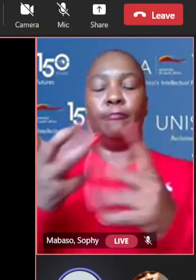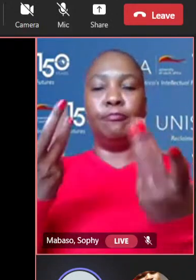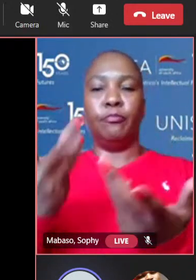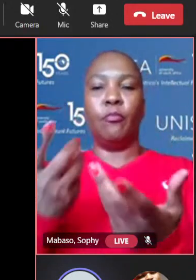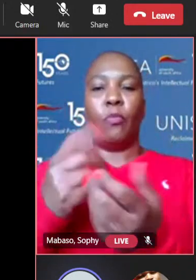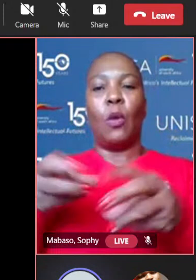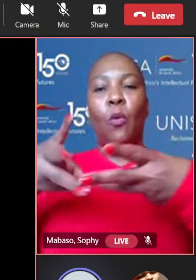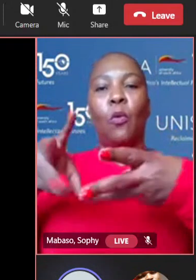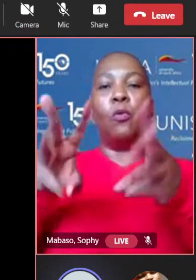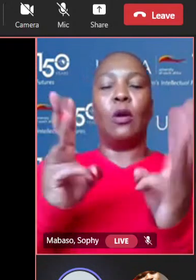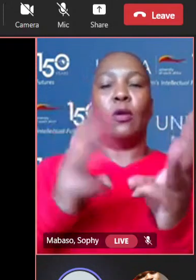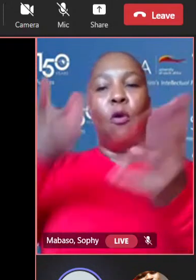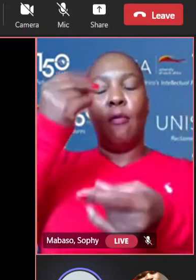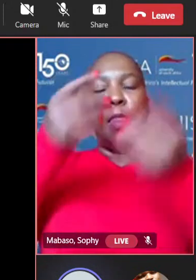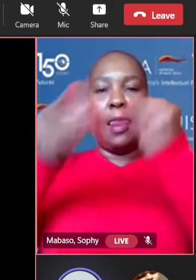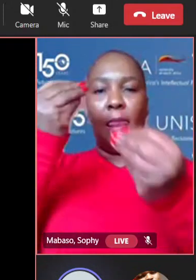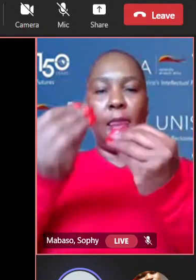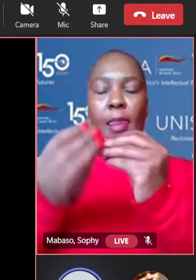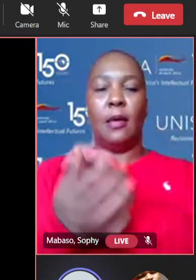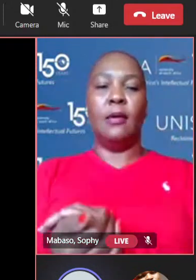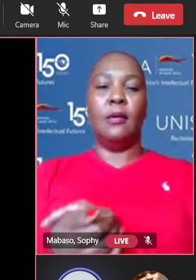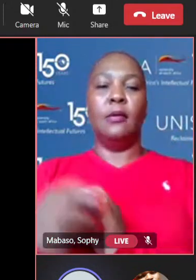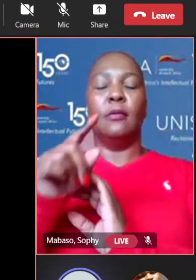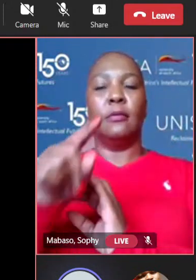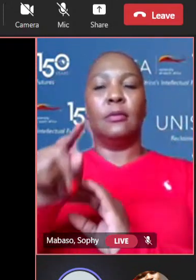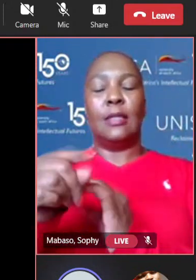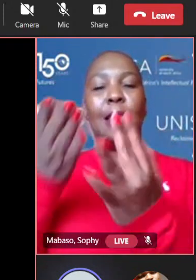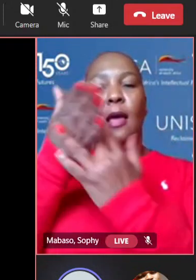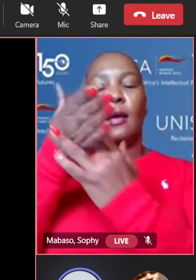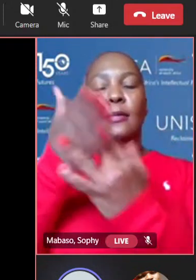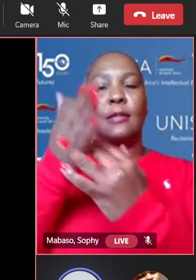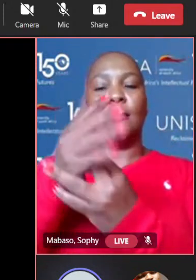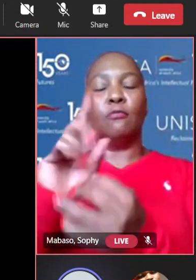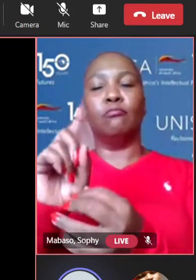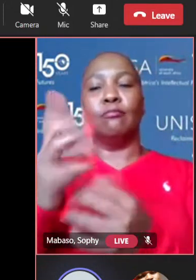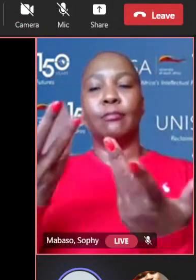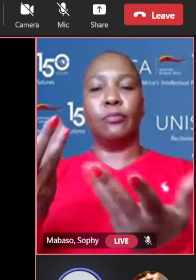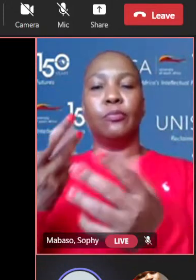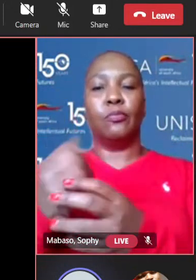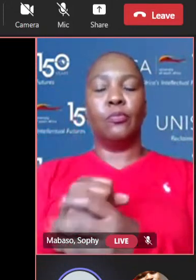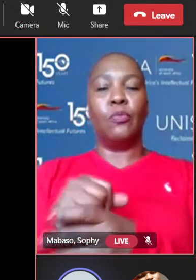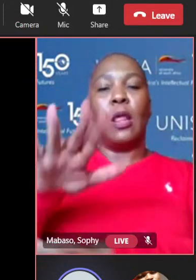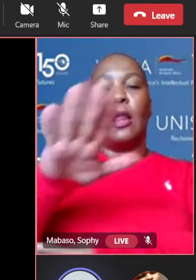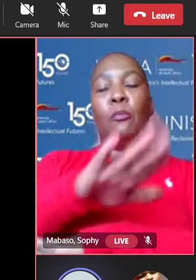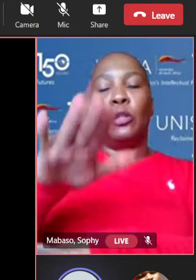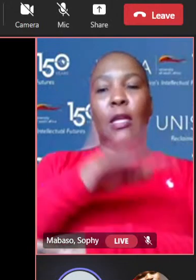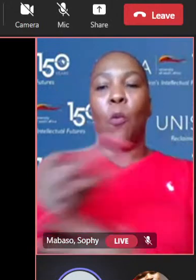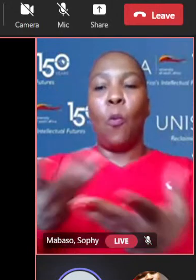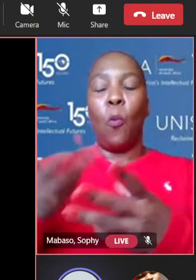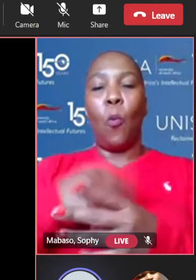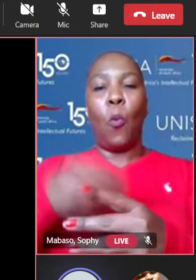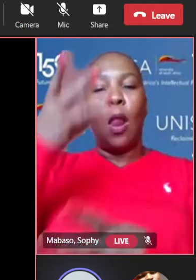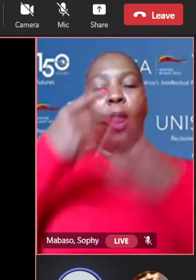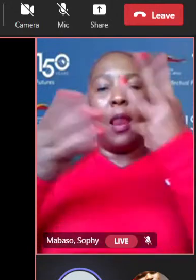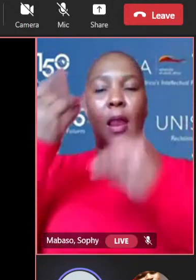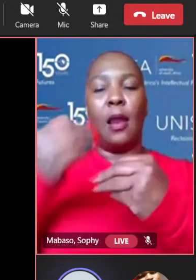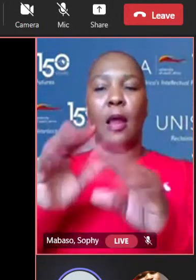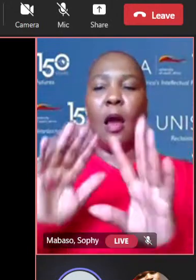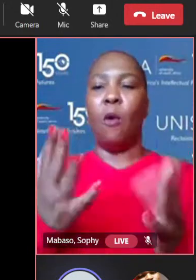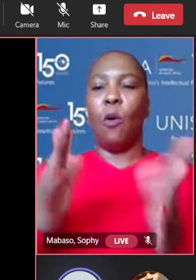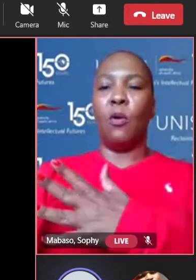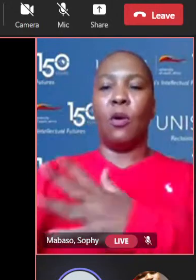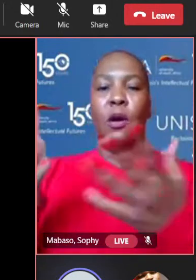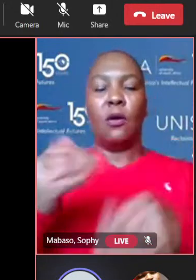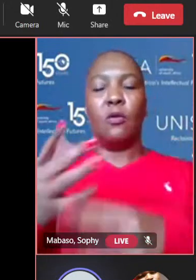way of learning, the accessing of the portal where you are learning, how to claim